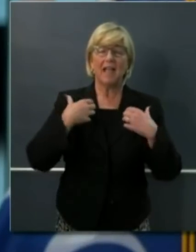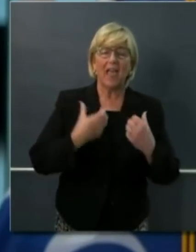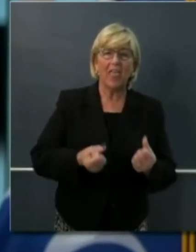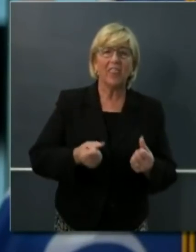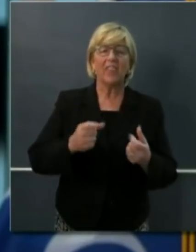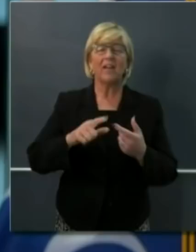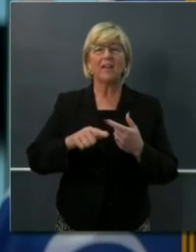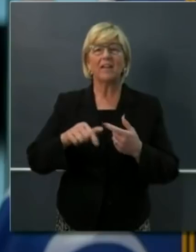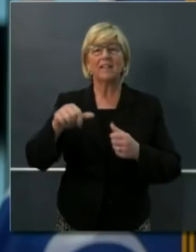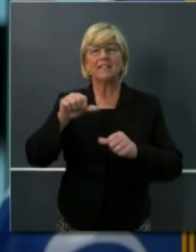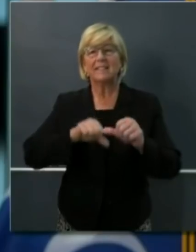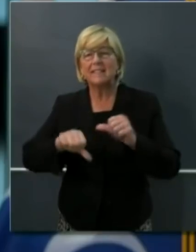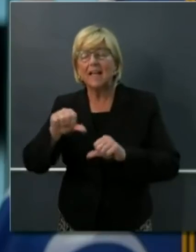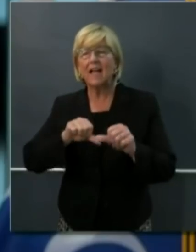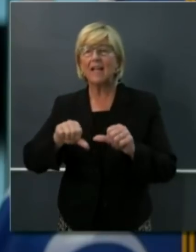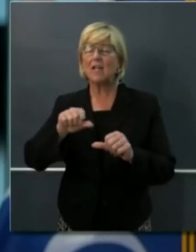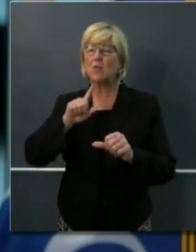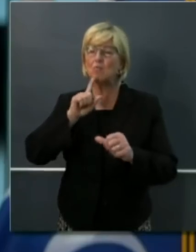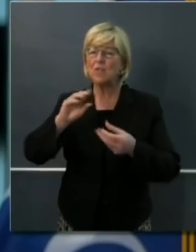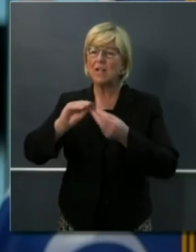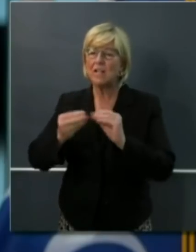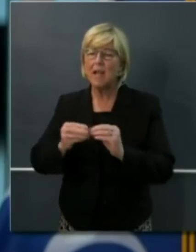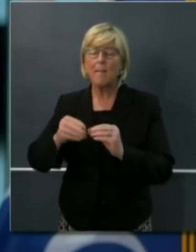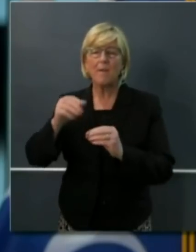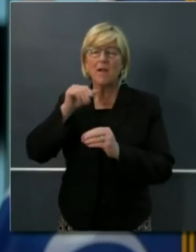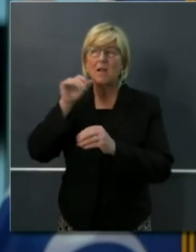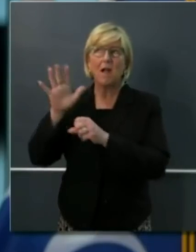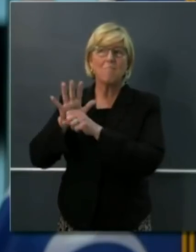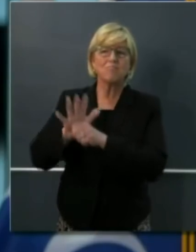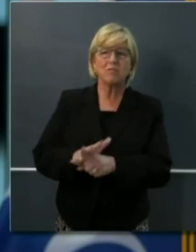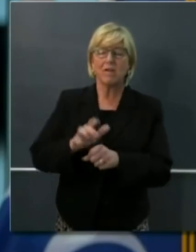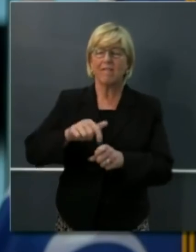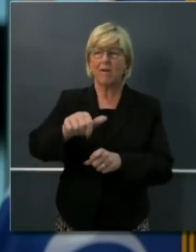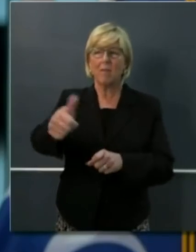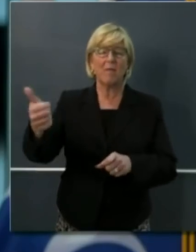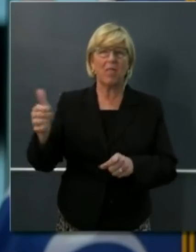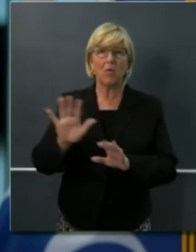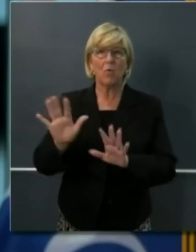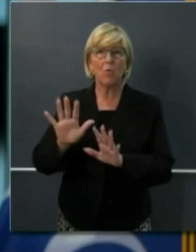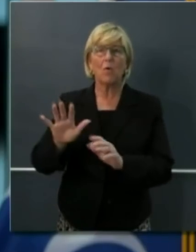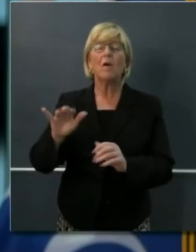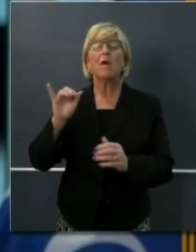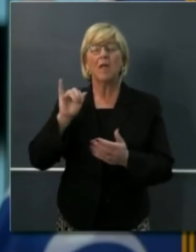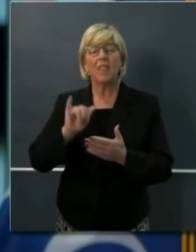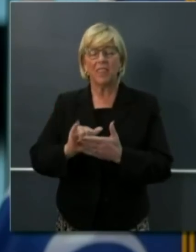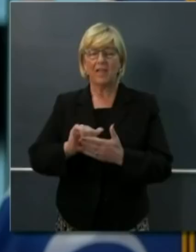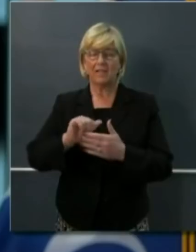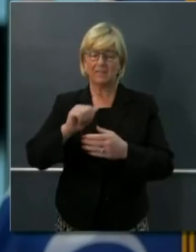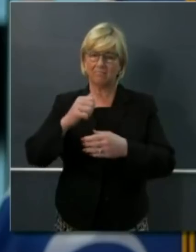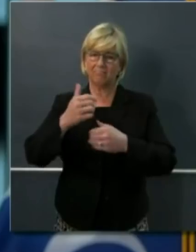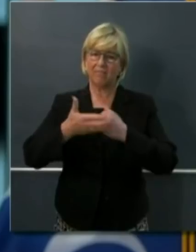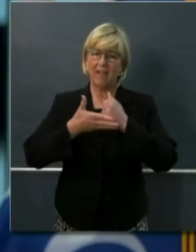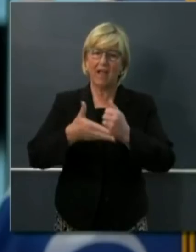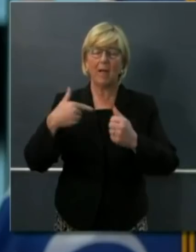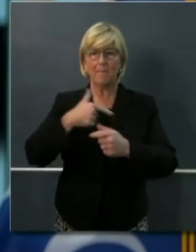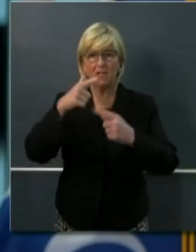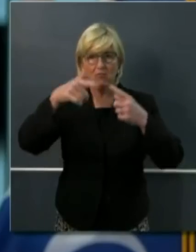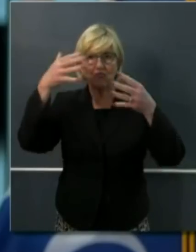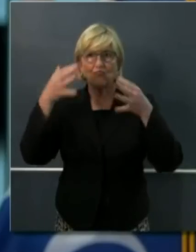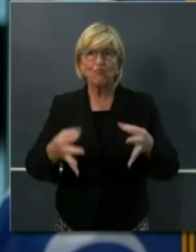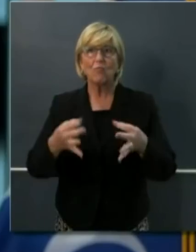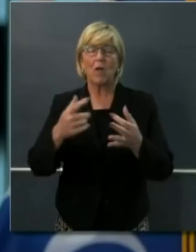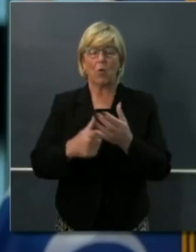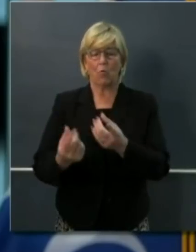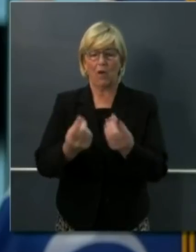data, not politics, not pressure. Those indicators created a framework for decision-making that